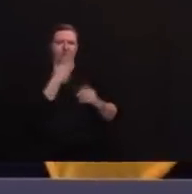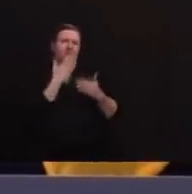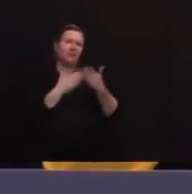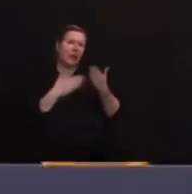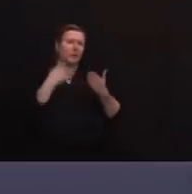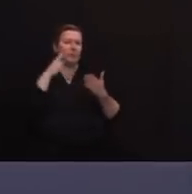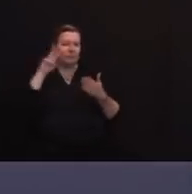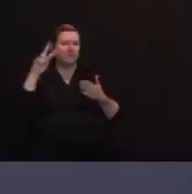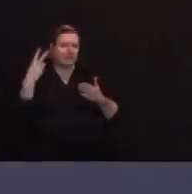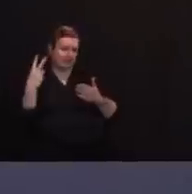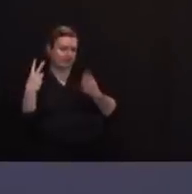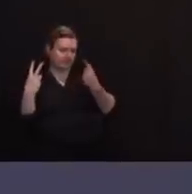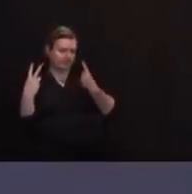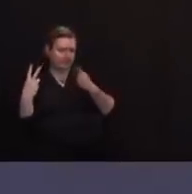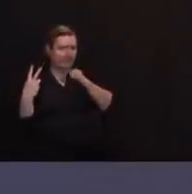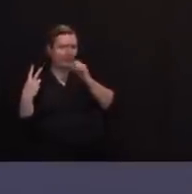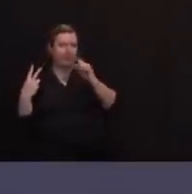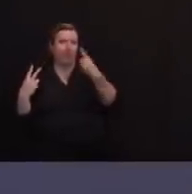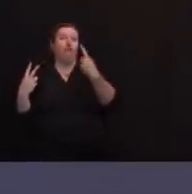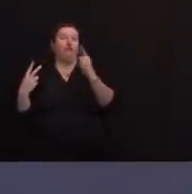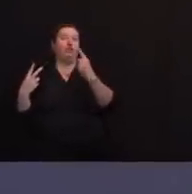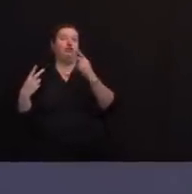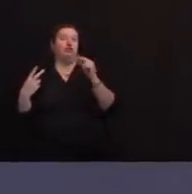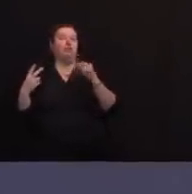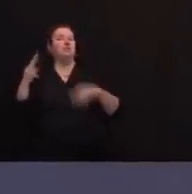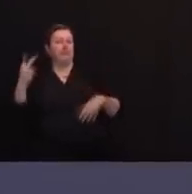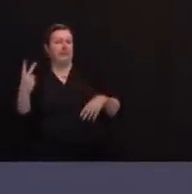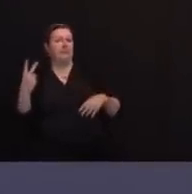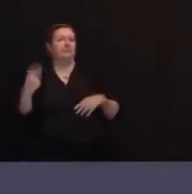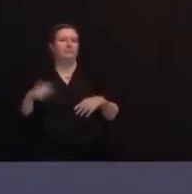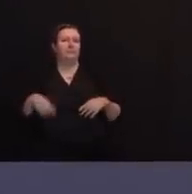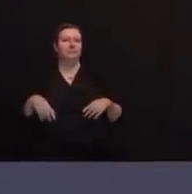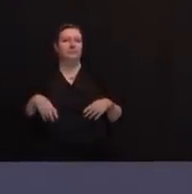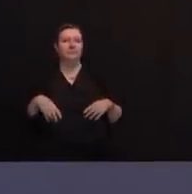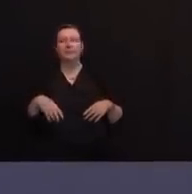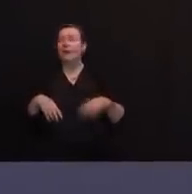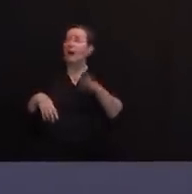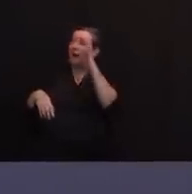Thank you for that. Dave, please take us home. Thanks, Governor.